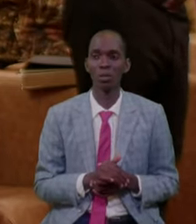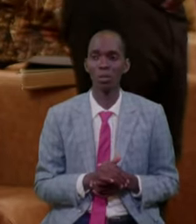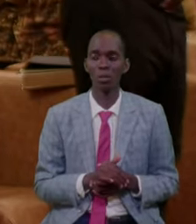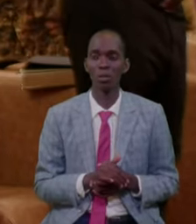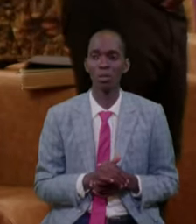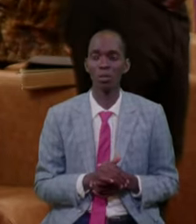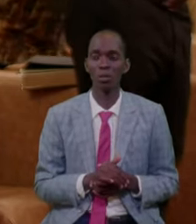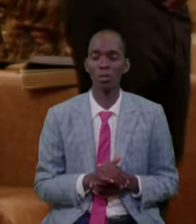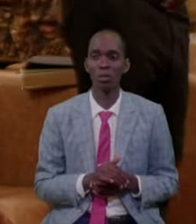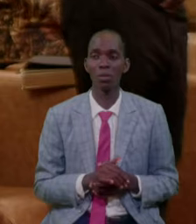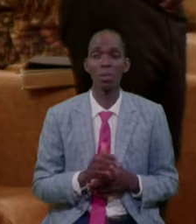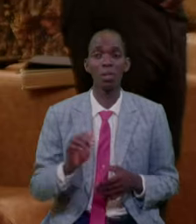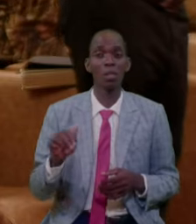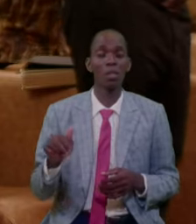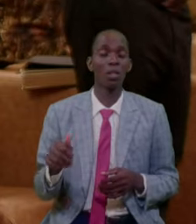Whether